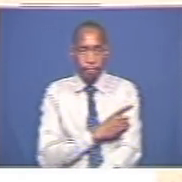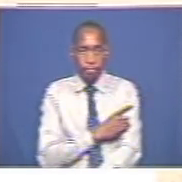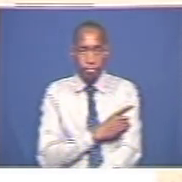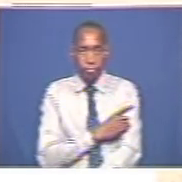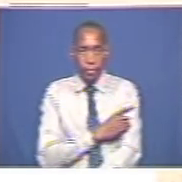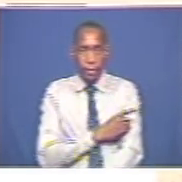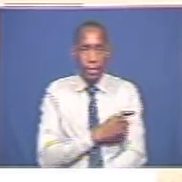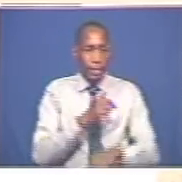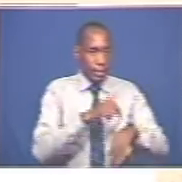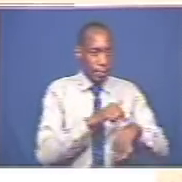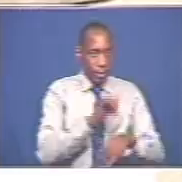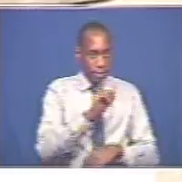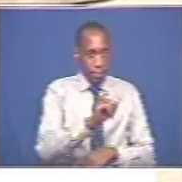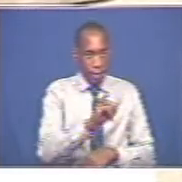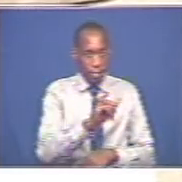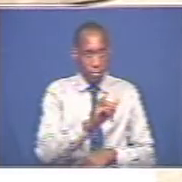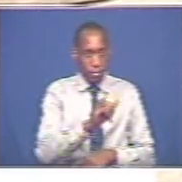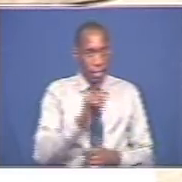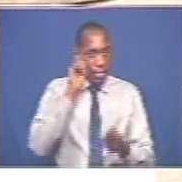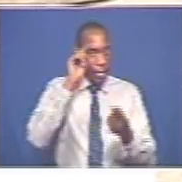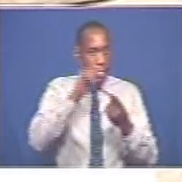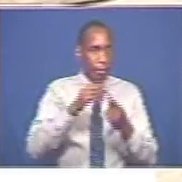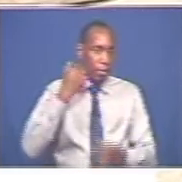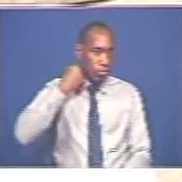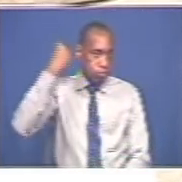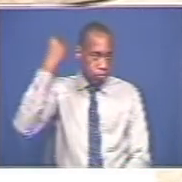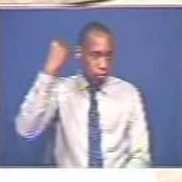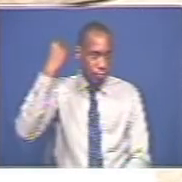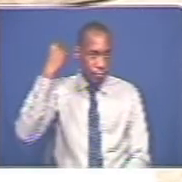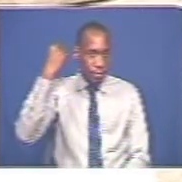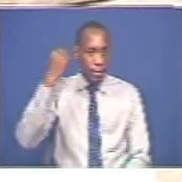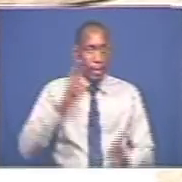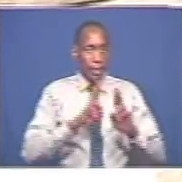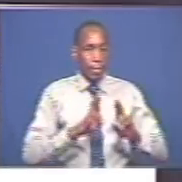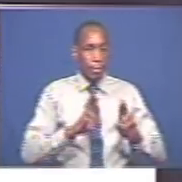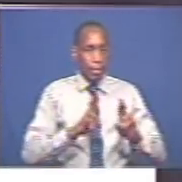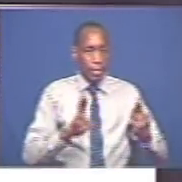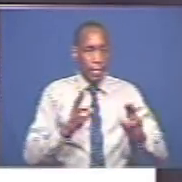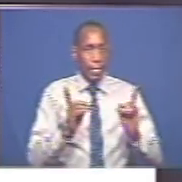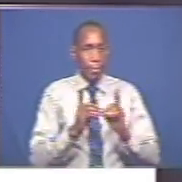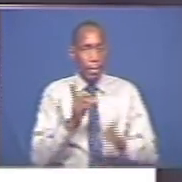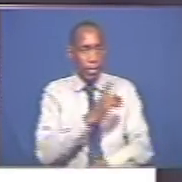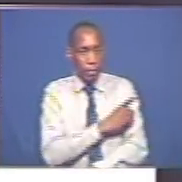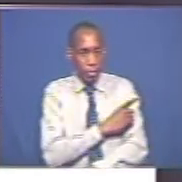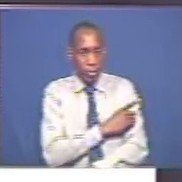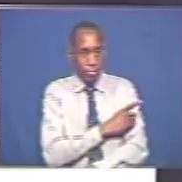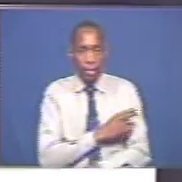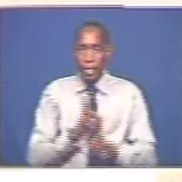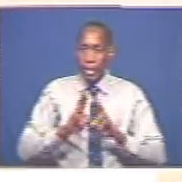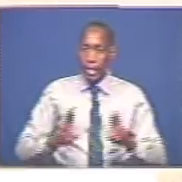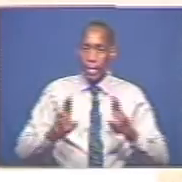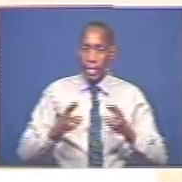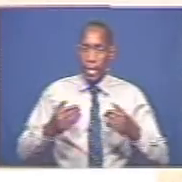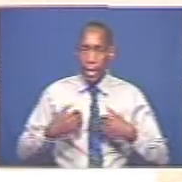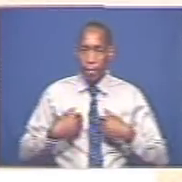So by the time you're intending to commit suicide, you're already seeing a psychiatrist? Yes, I already have even a direct